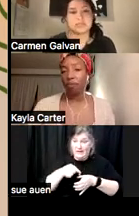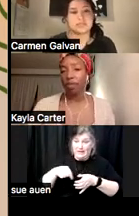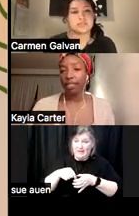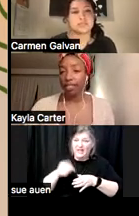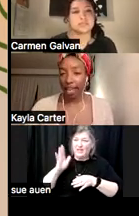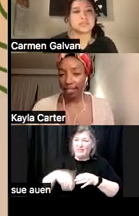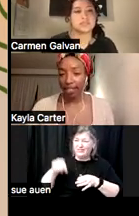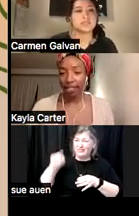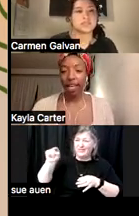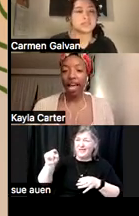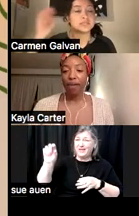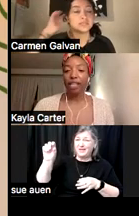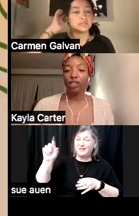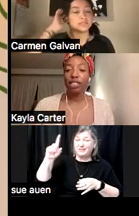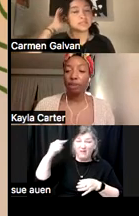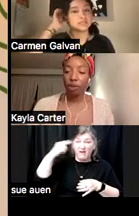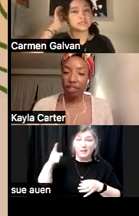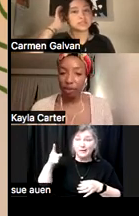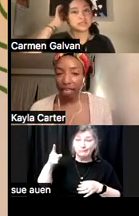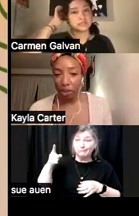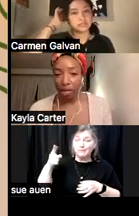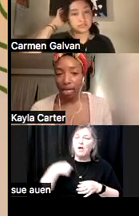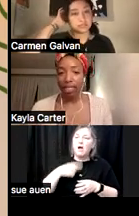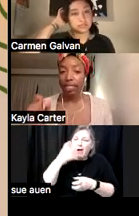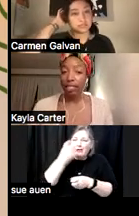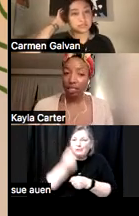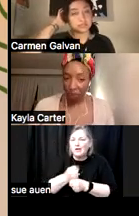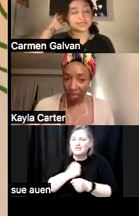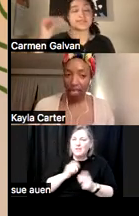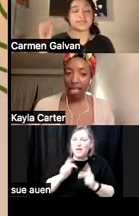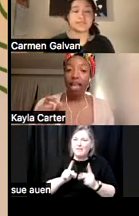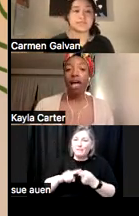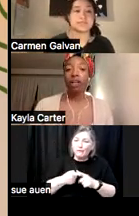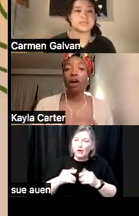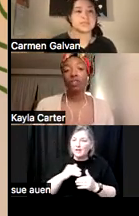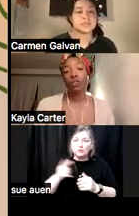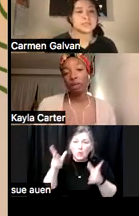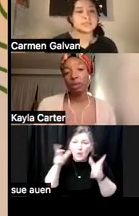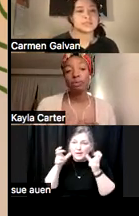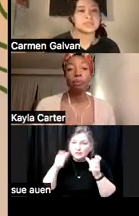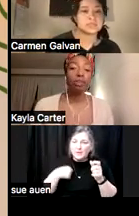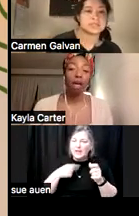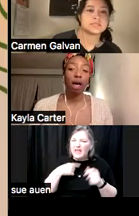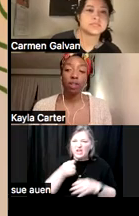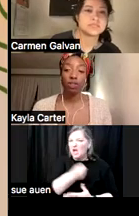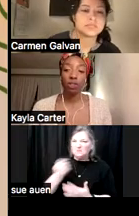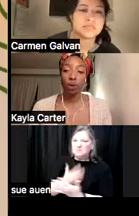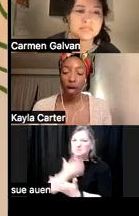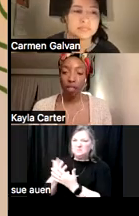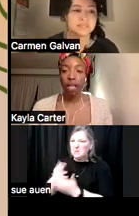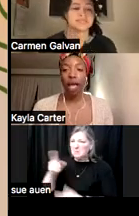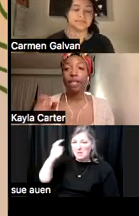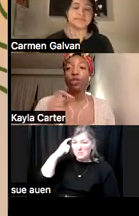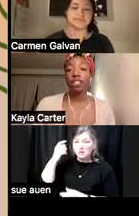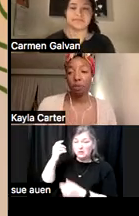from the state. I trust members of my community to listen to me and not incarcerate me because my mental health is not doing